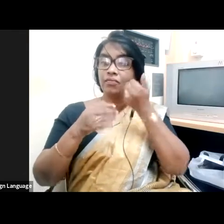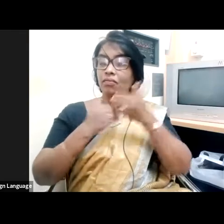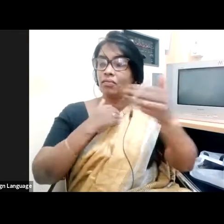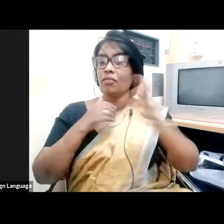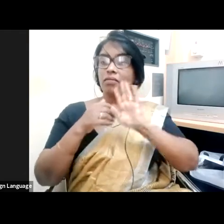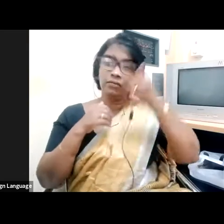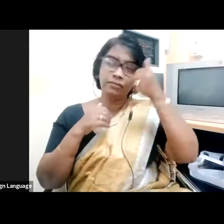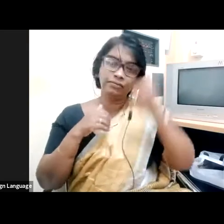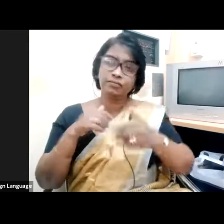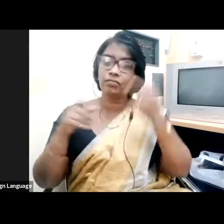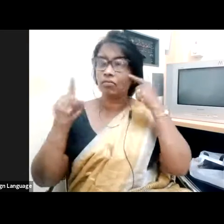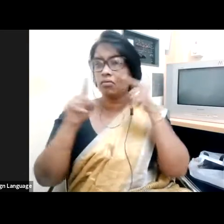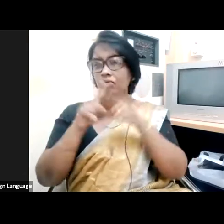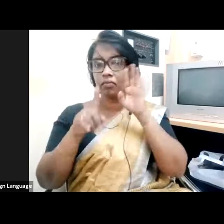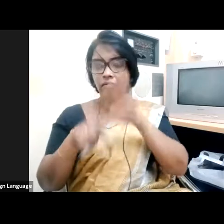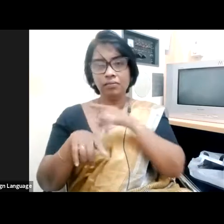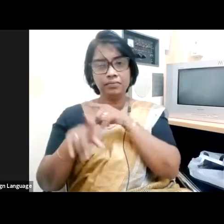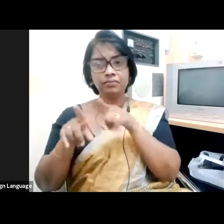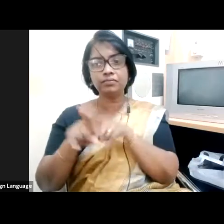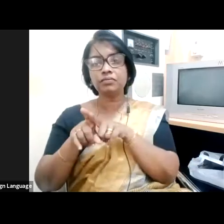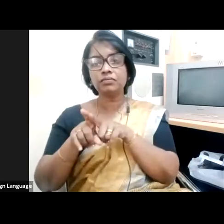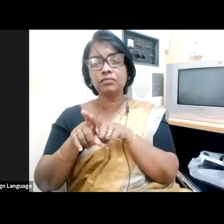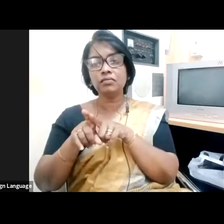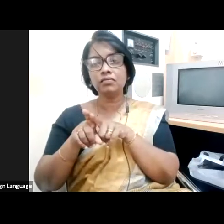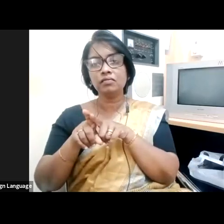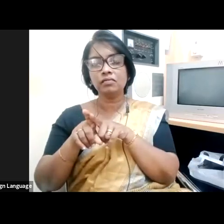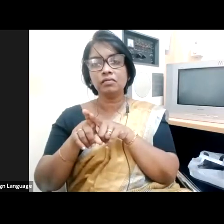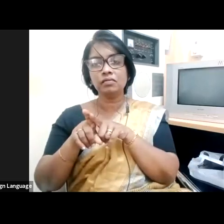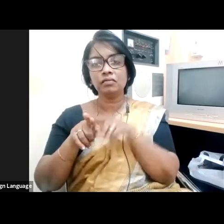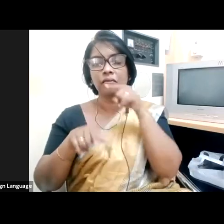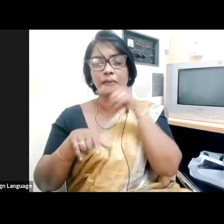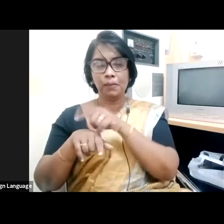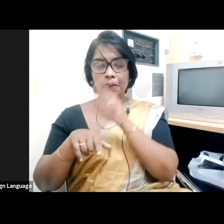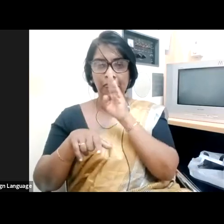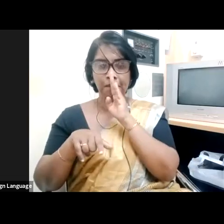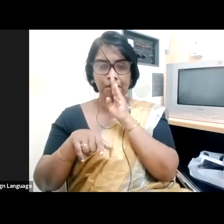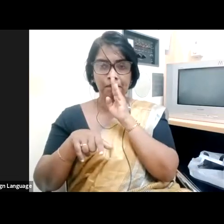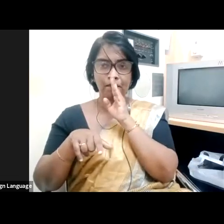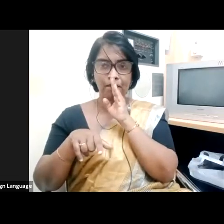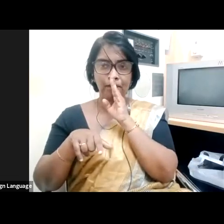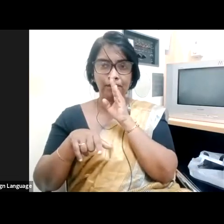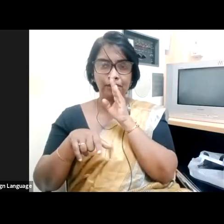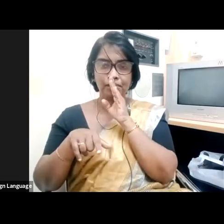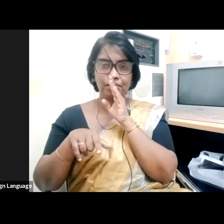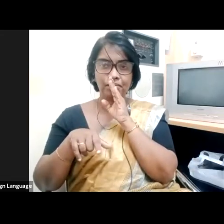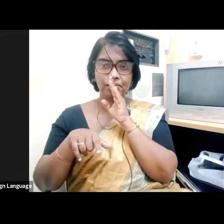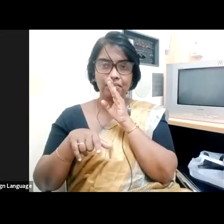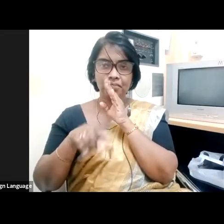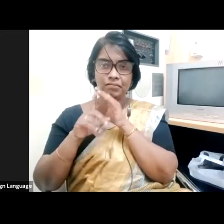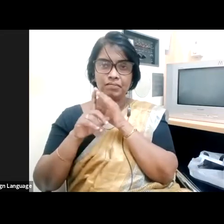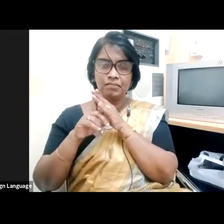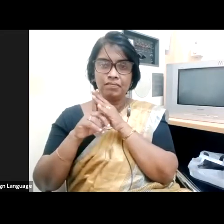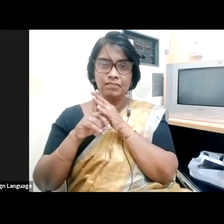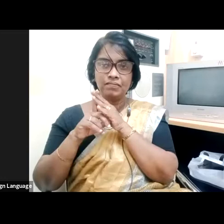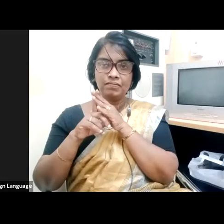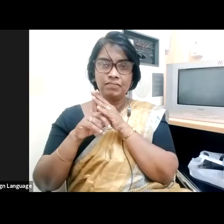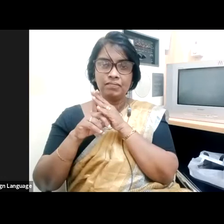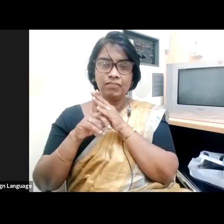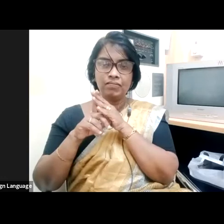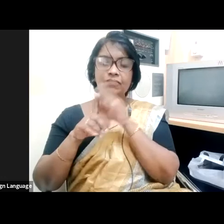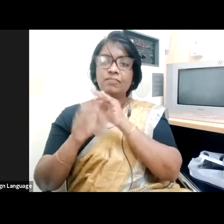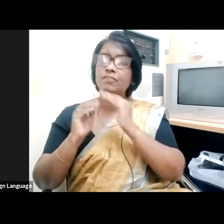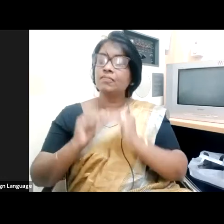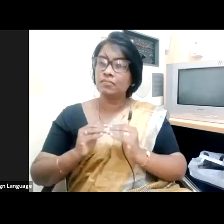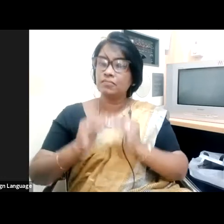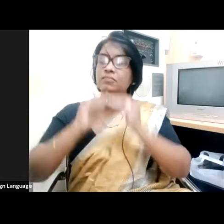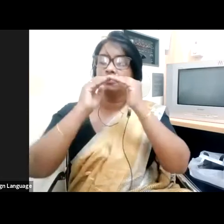become a dominant force shaping the planet, threatening significant development reversals. The report argues that nothing short